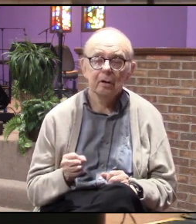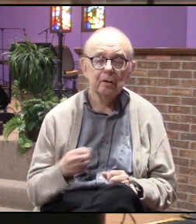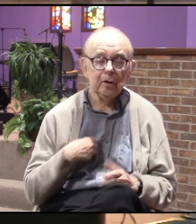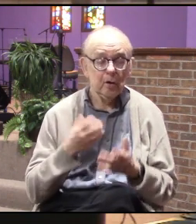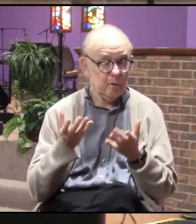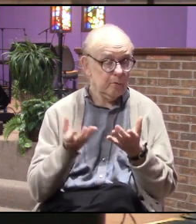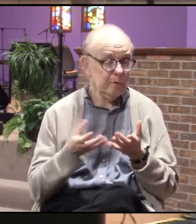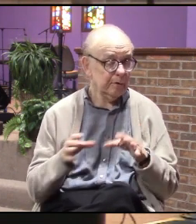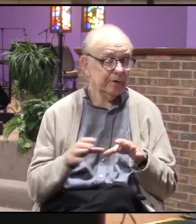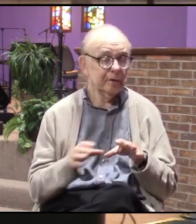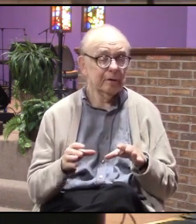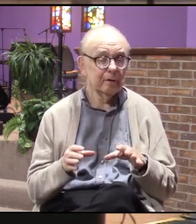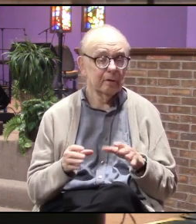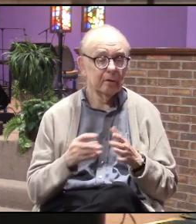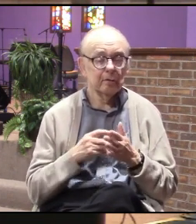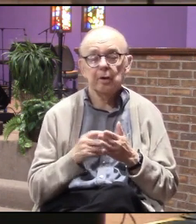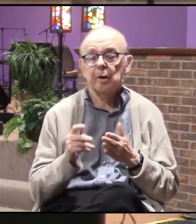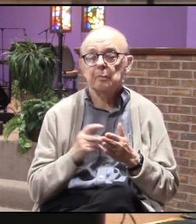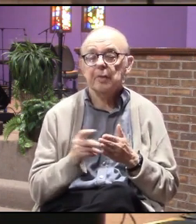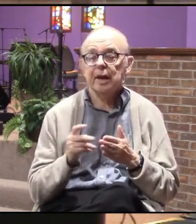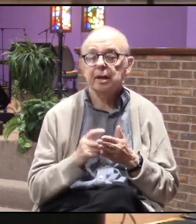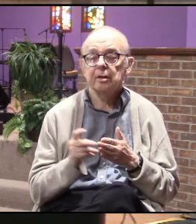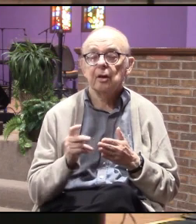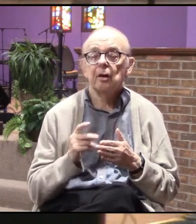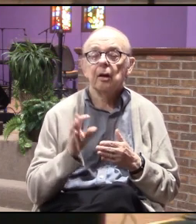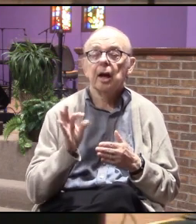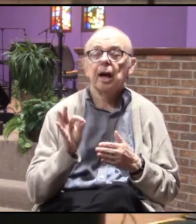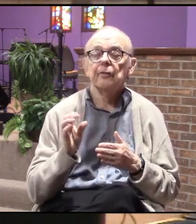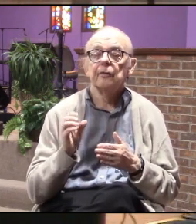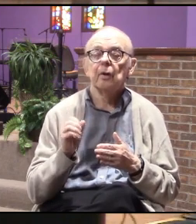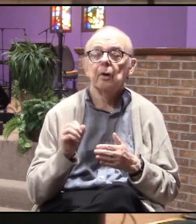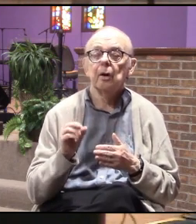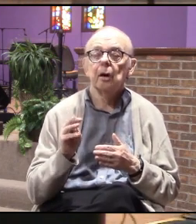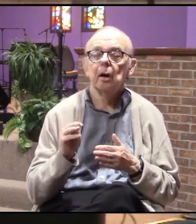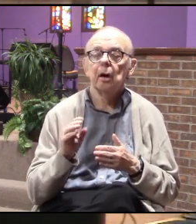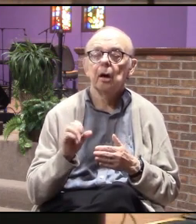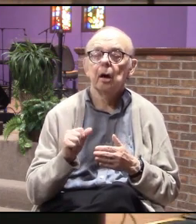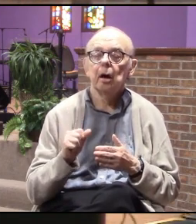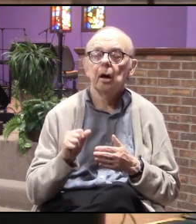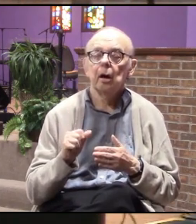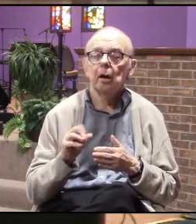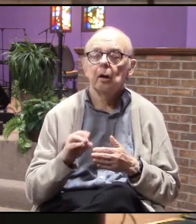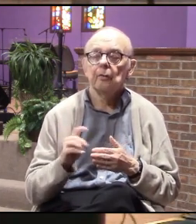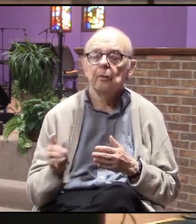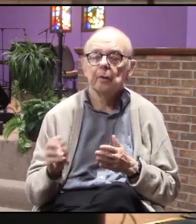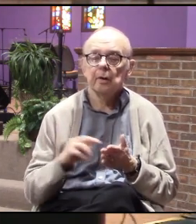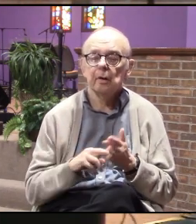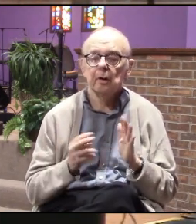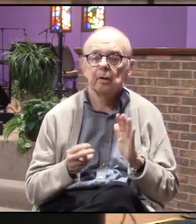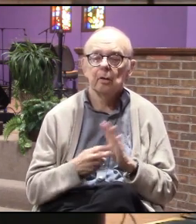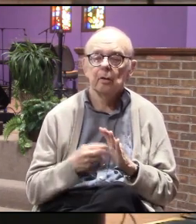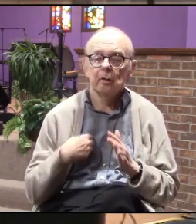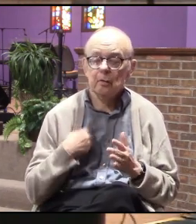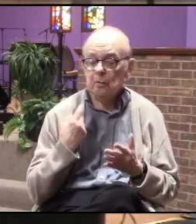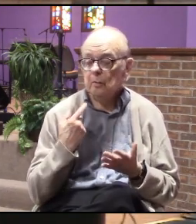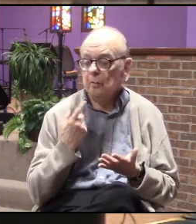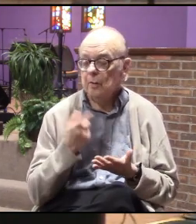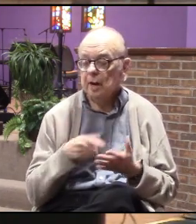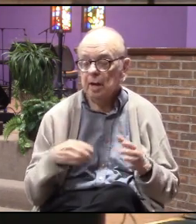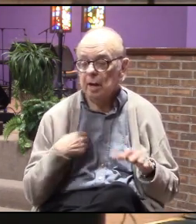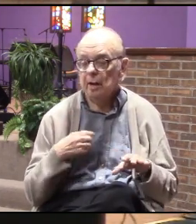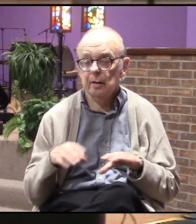What we want to do is pay it forward. And what that means is that what I